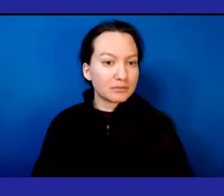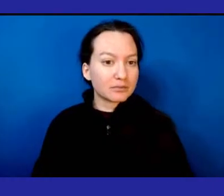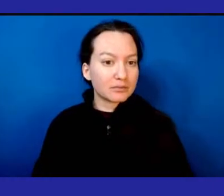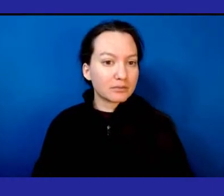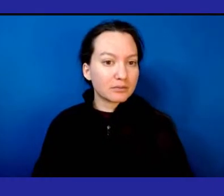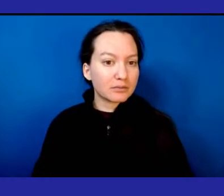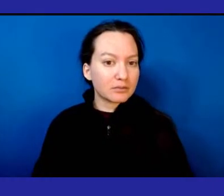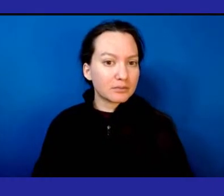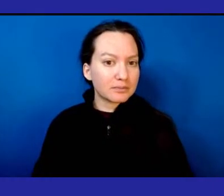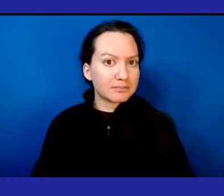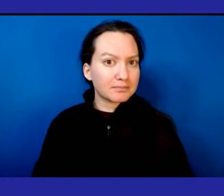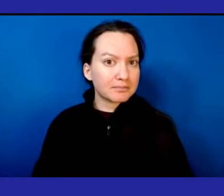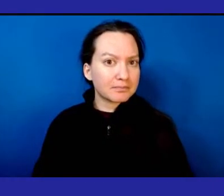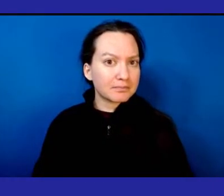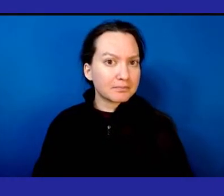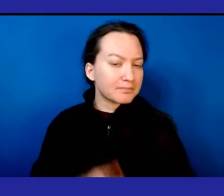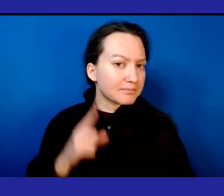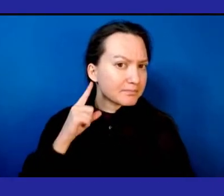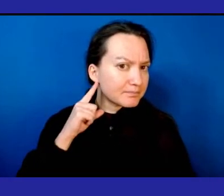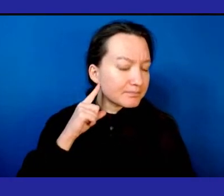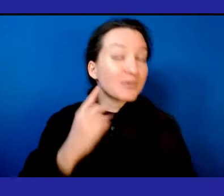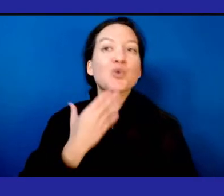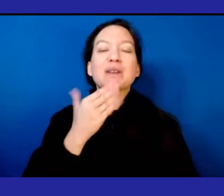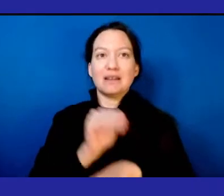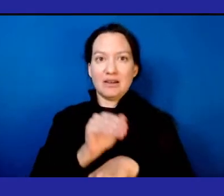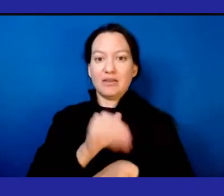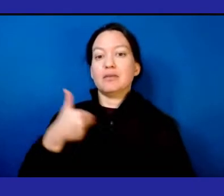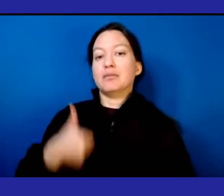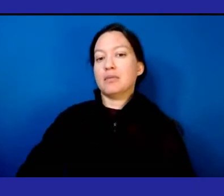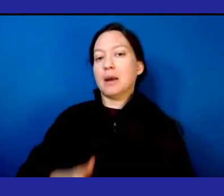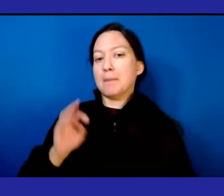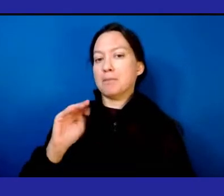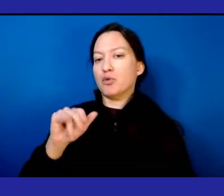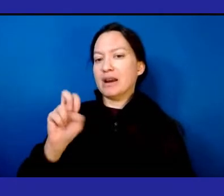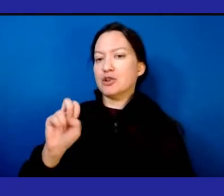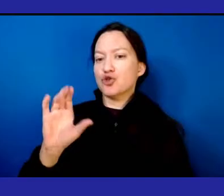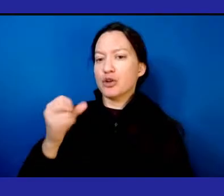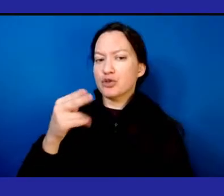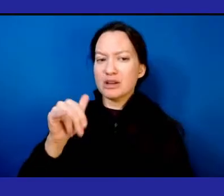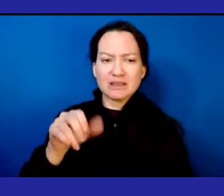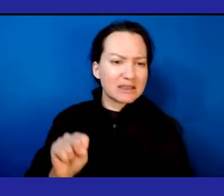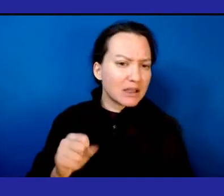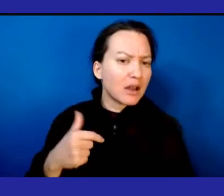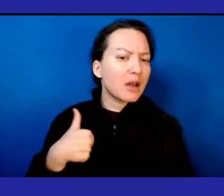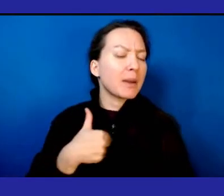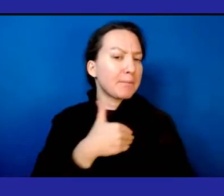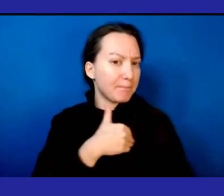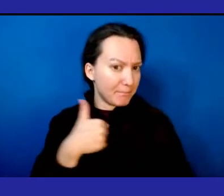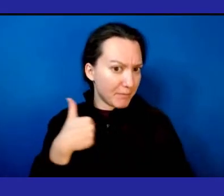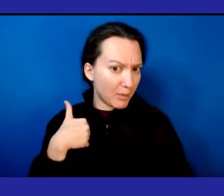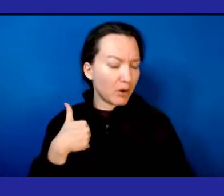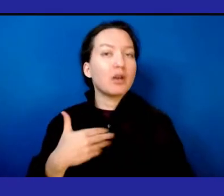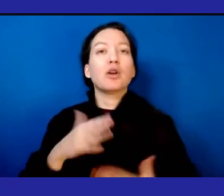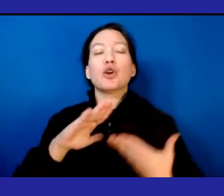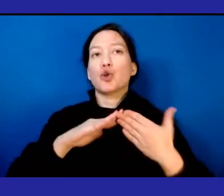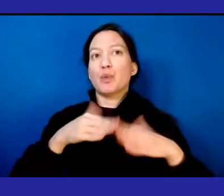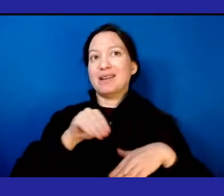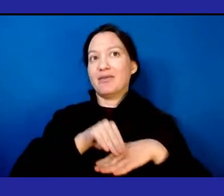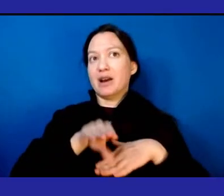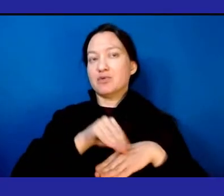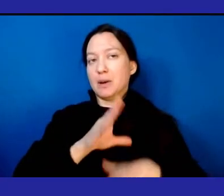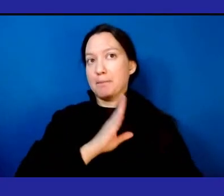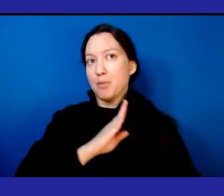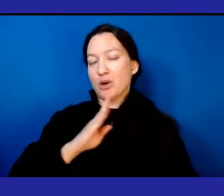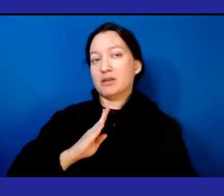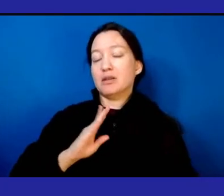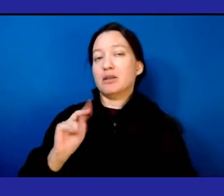member. Good evening, everyone. My name is Marie Charles, and I am a member of the Community Advisory Board at New York City